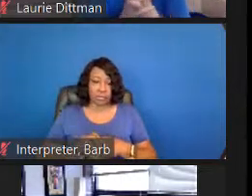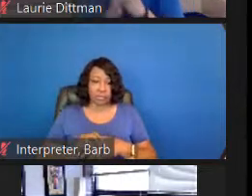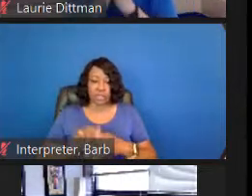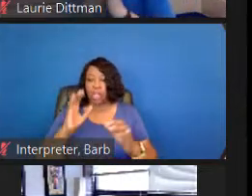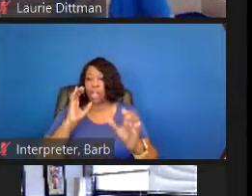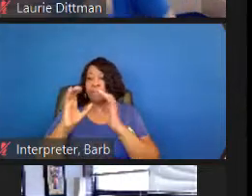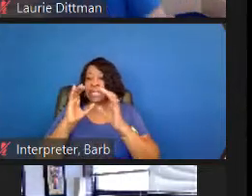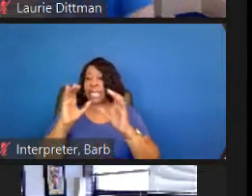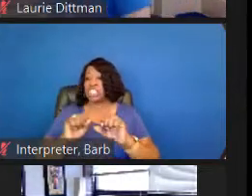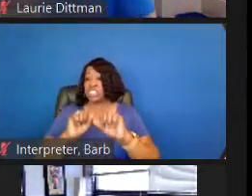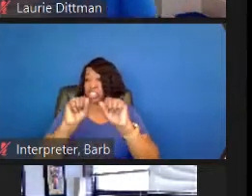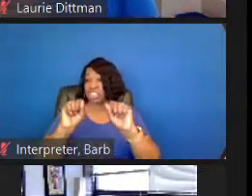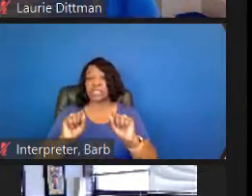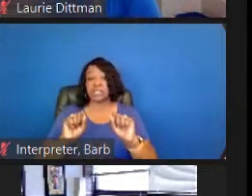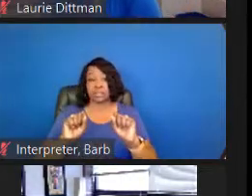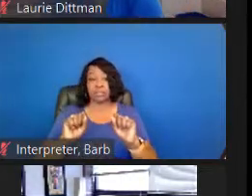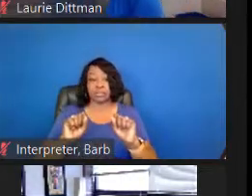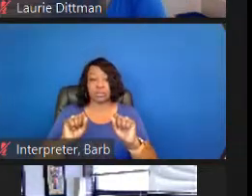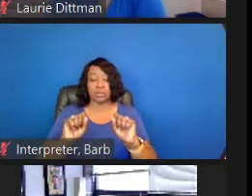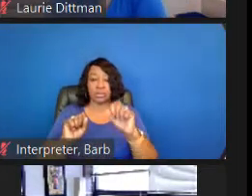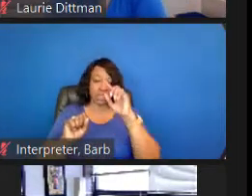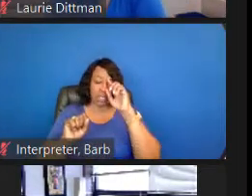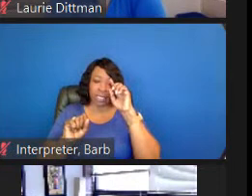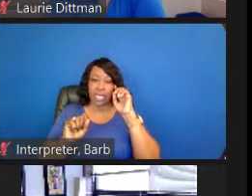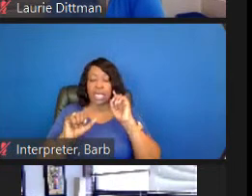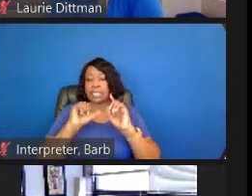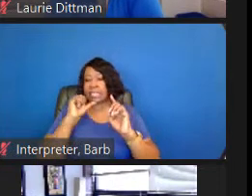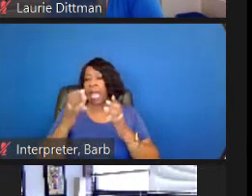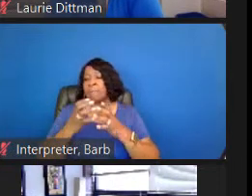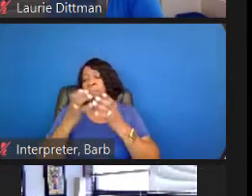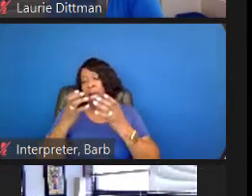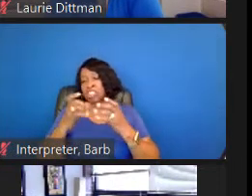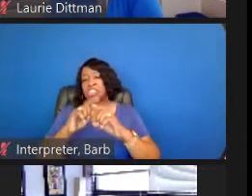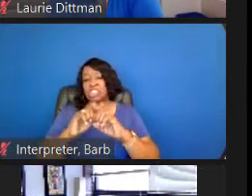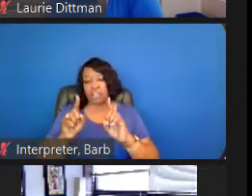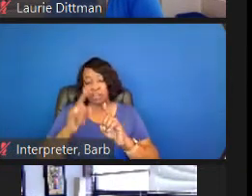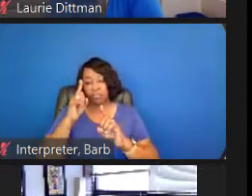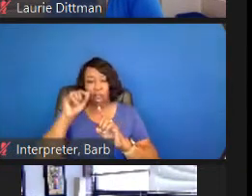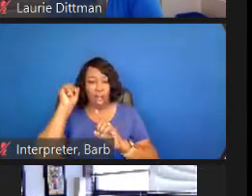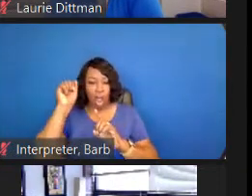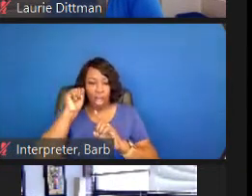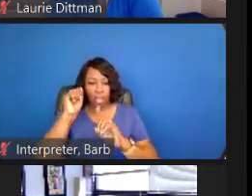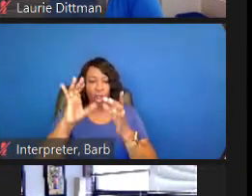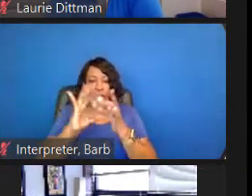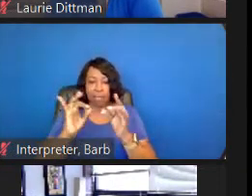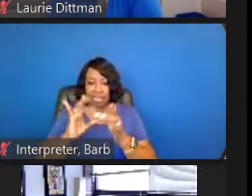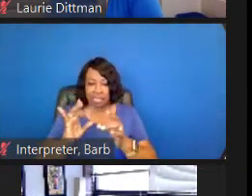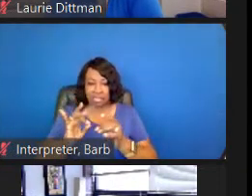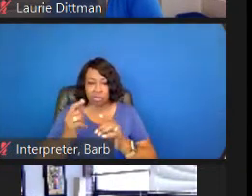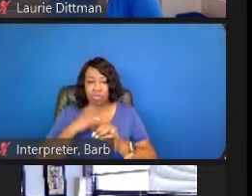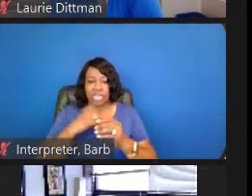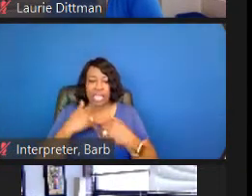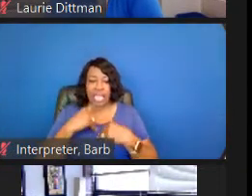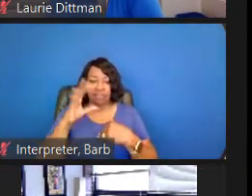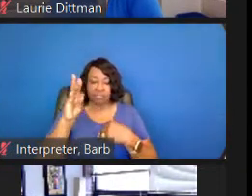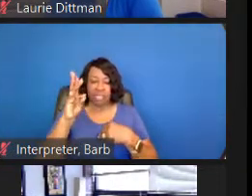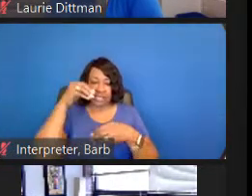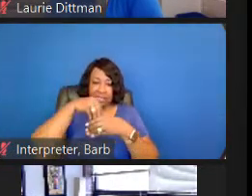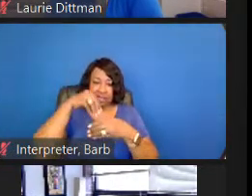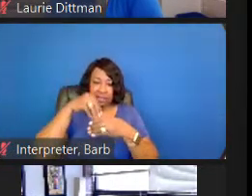Communication system, not much different for audio messages. We have 6 interior